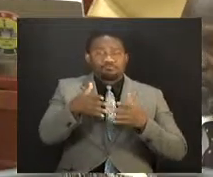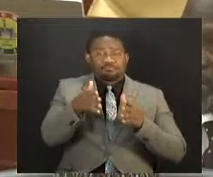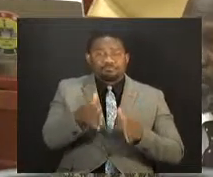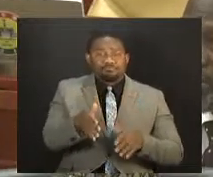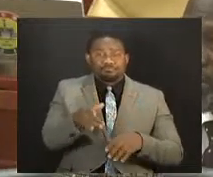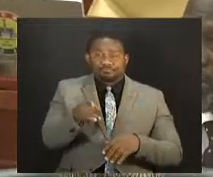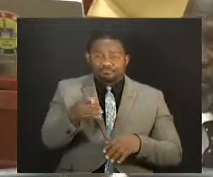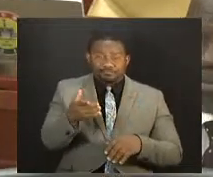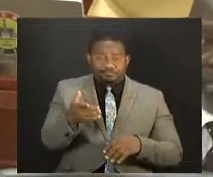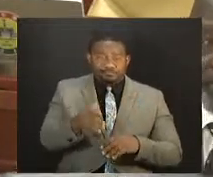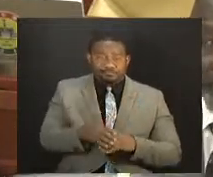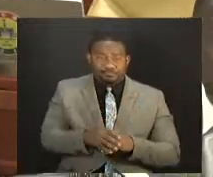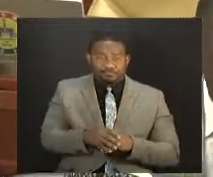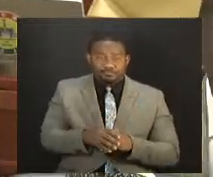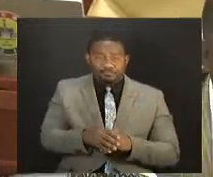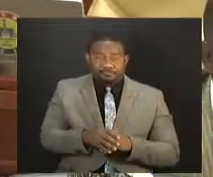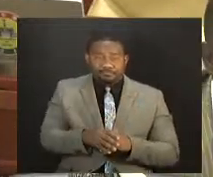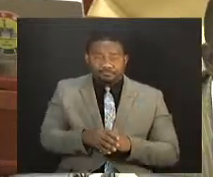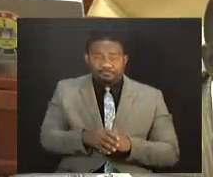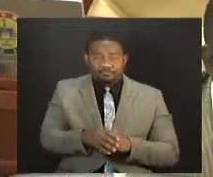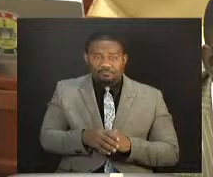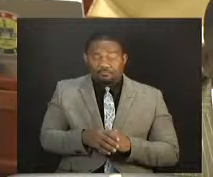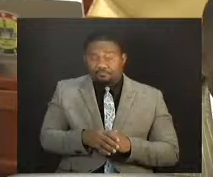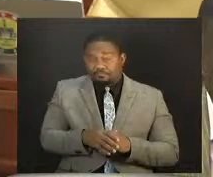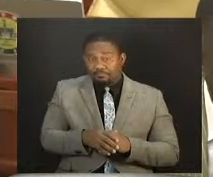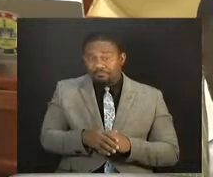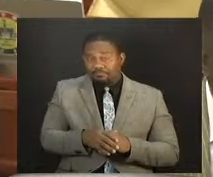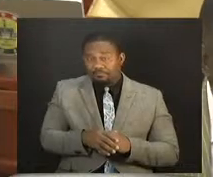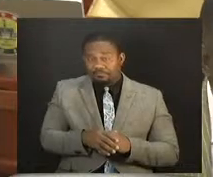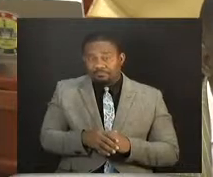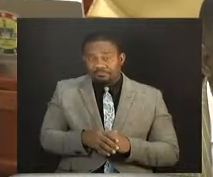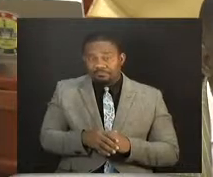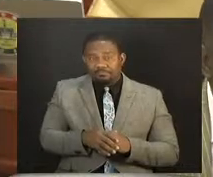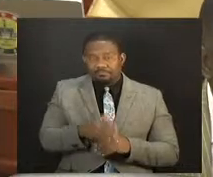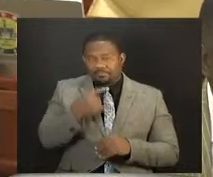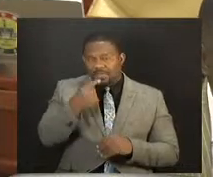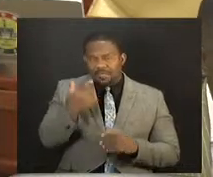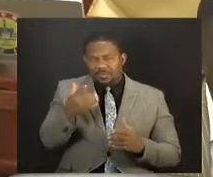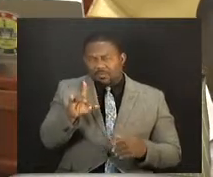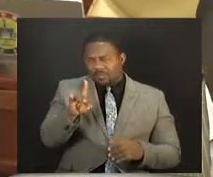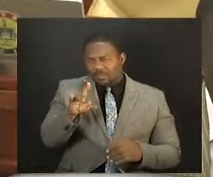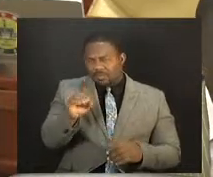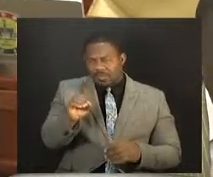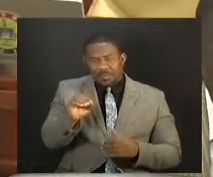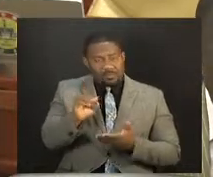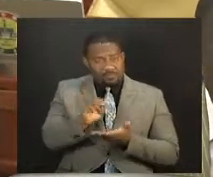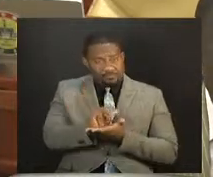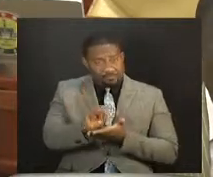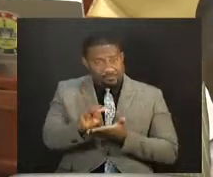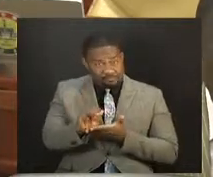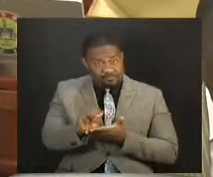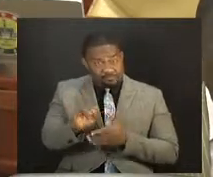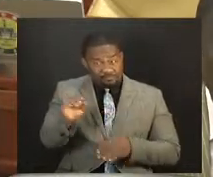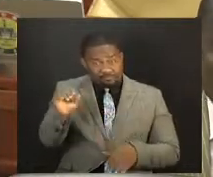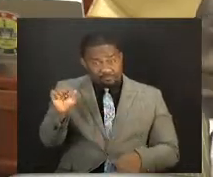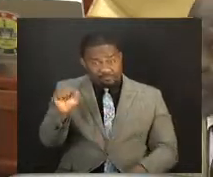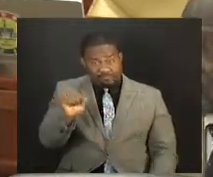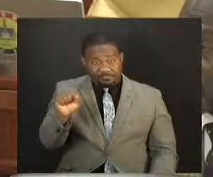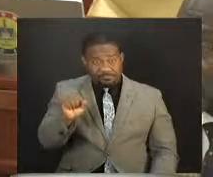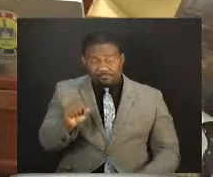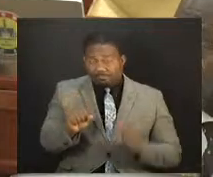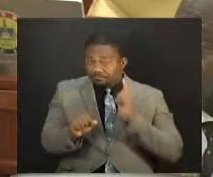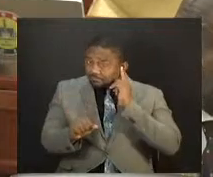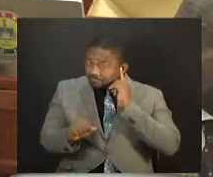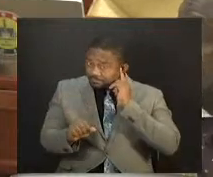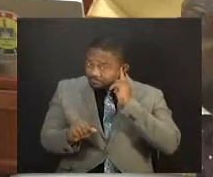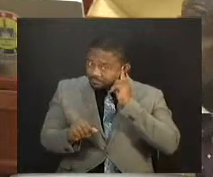of quantities, think that it will cost us 80 million to build this facility. We are now looking for a contractor, and